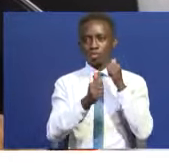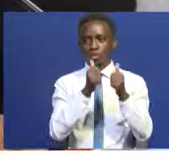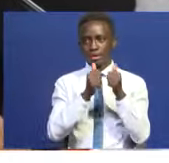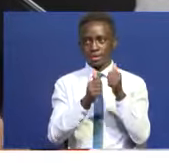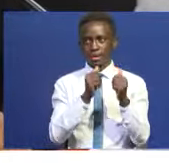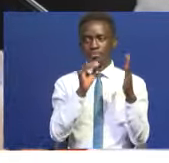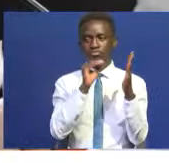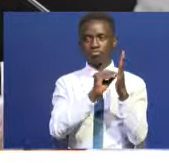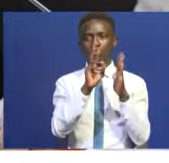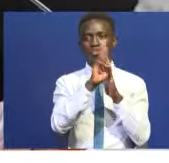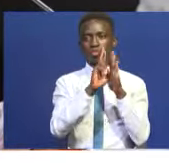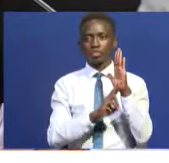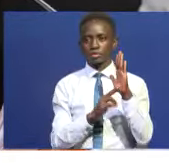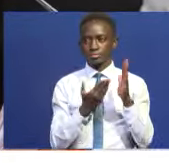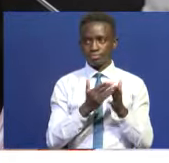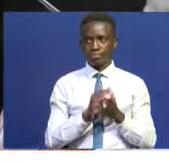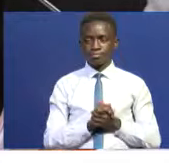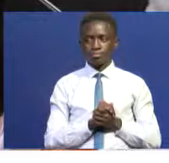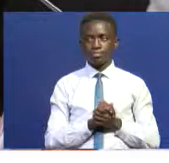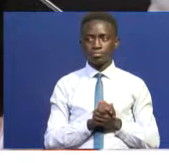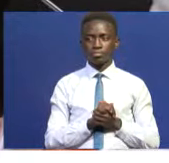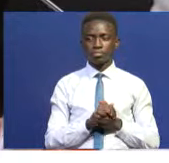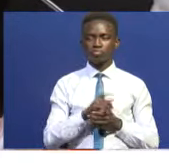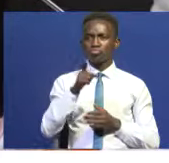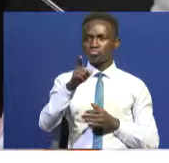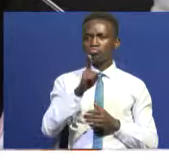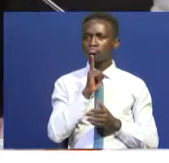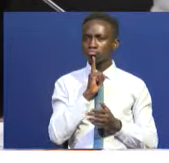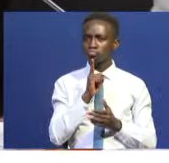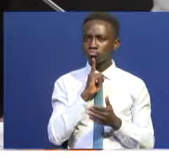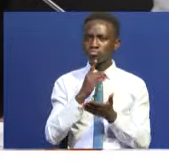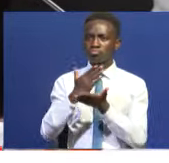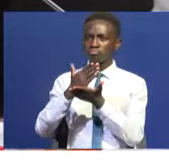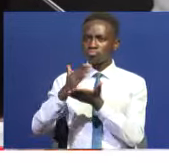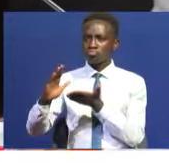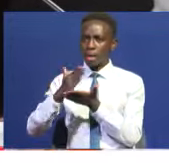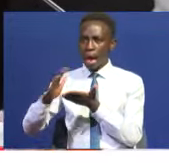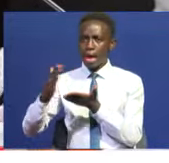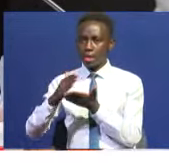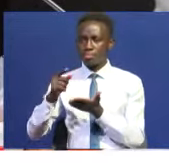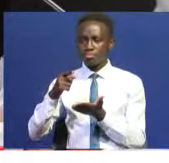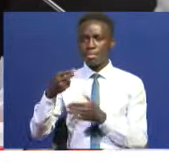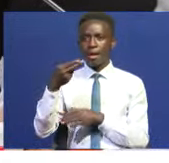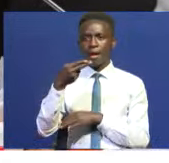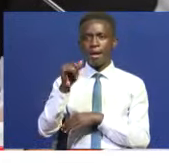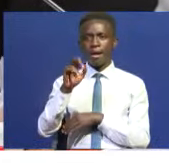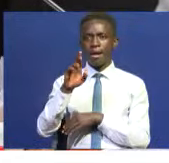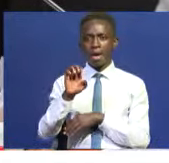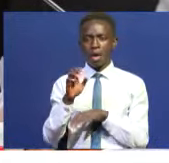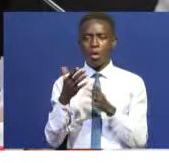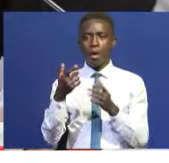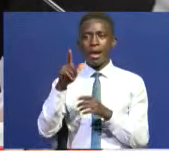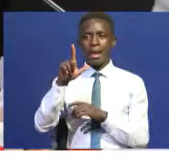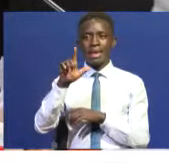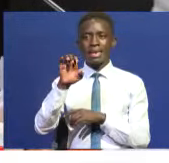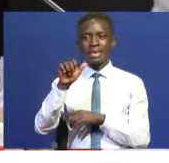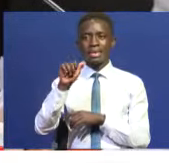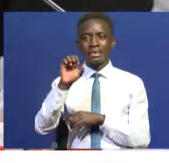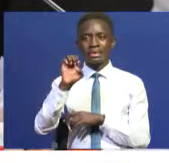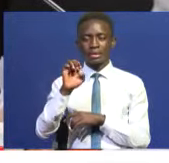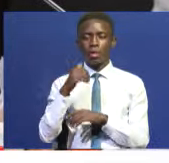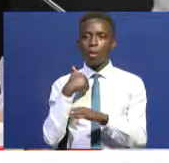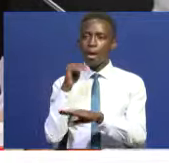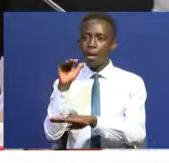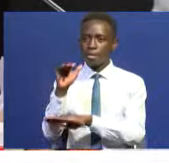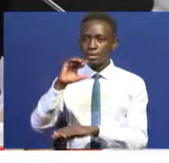This issue of the leases, I want to encourage the county government to immediately move